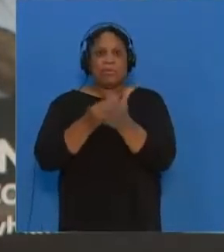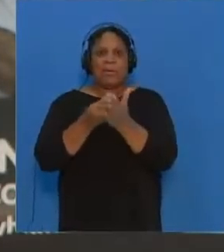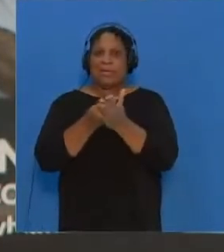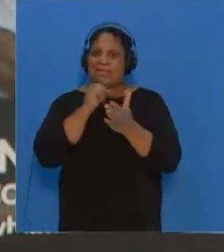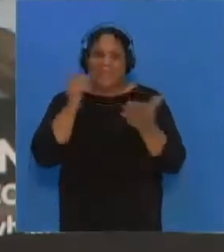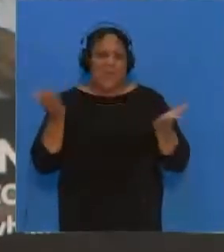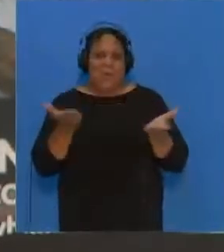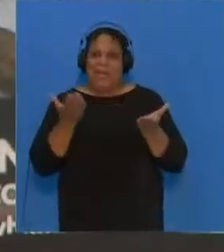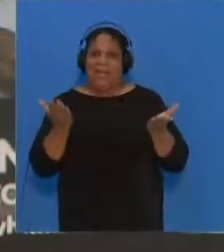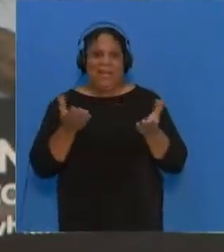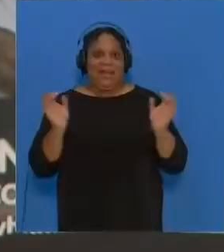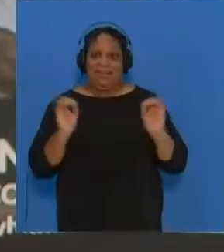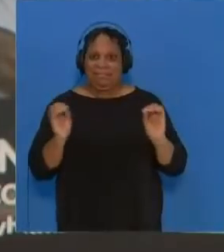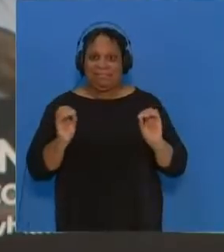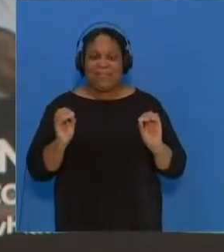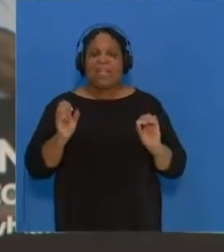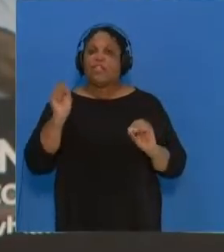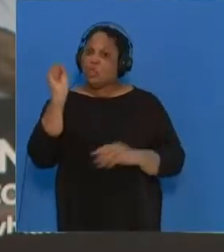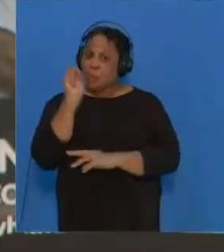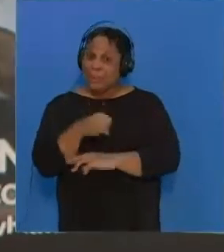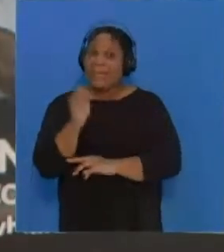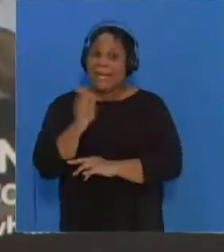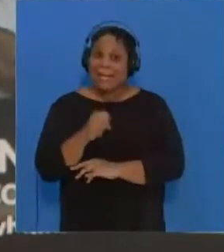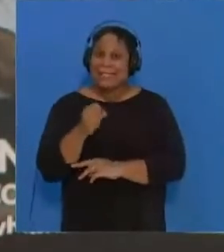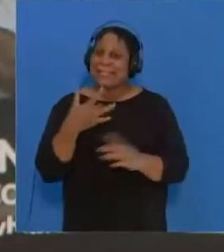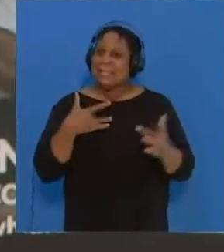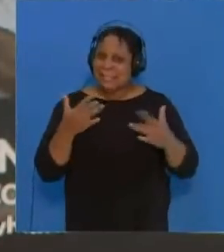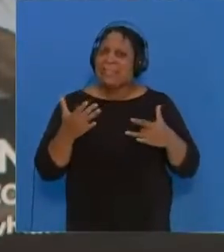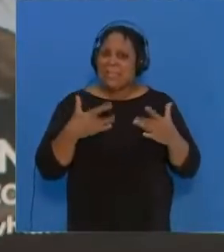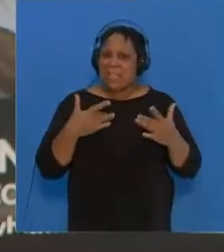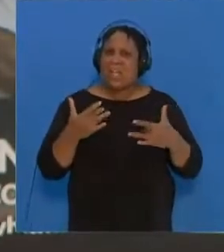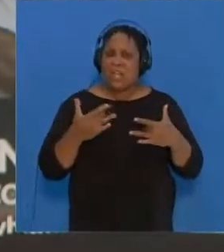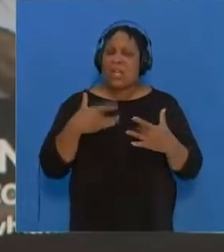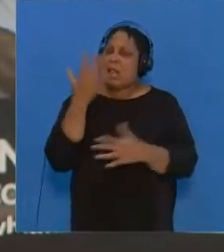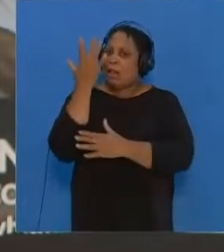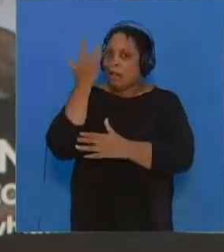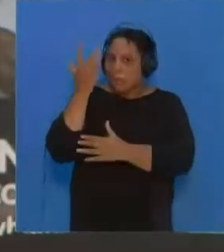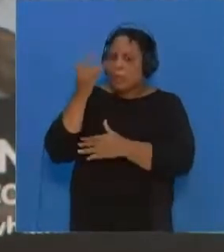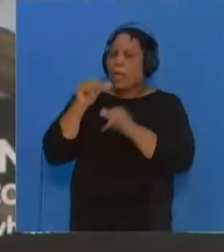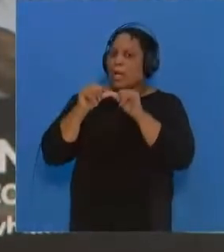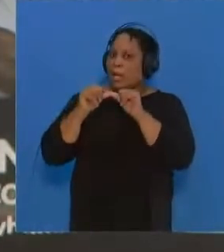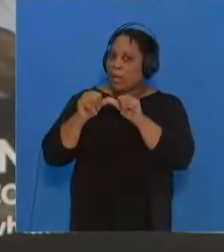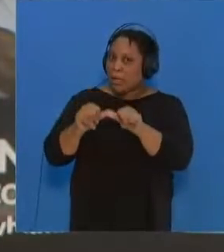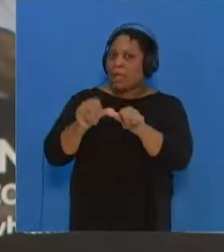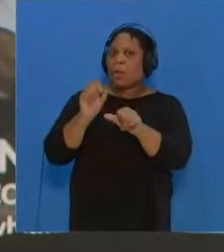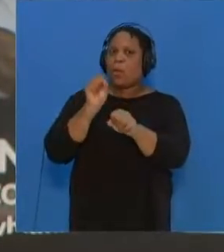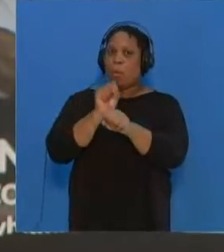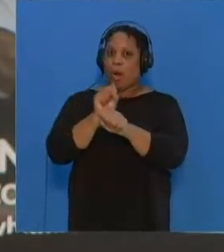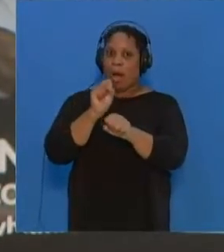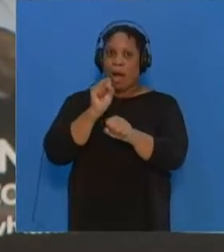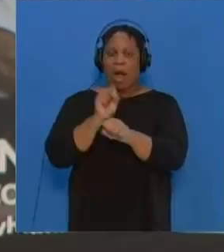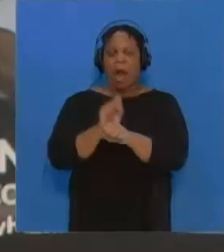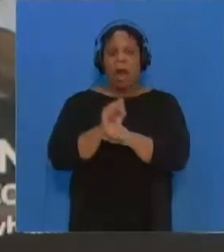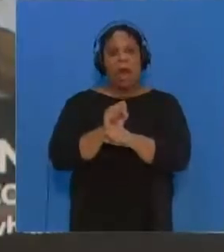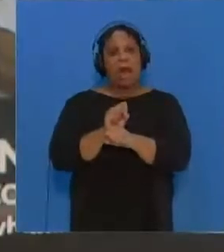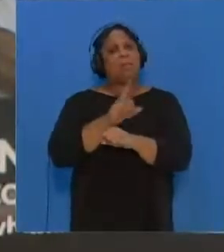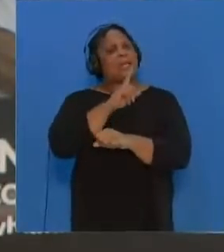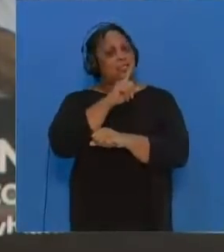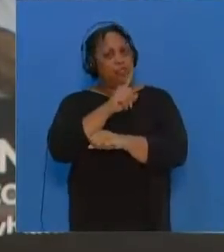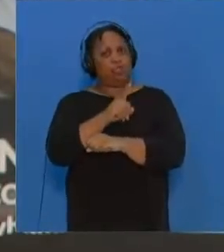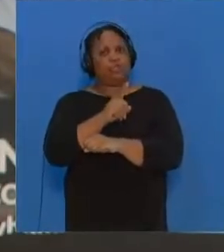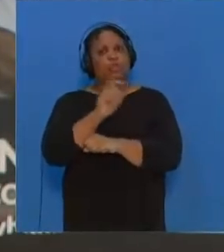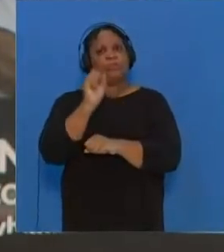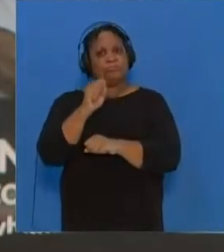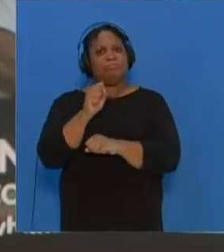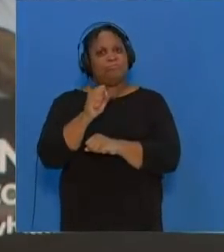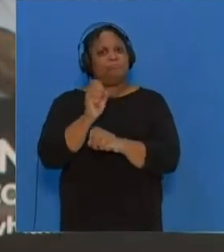here in Bermuda. So yes, it is certainly a concern, but that's why we're going to continue our work through making sure that we